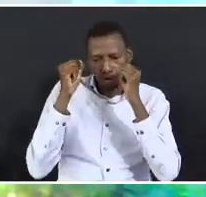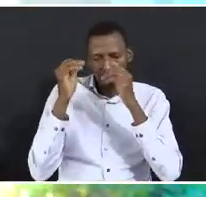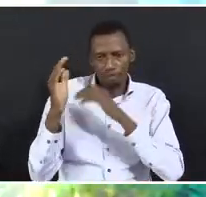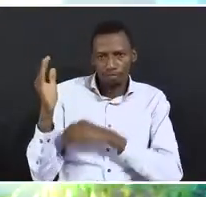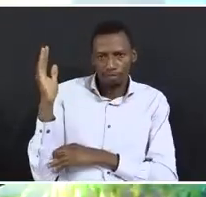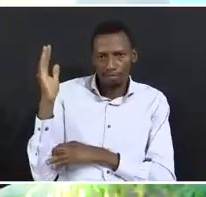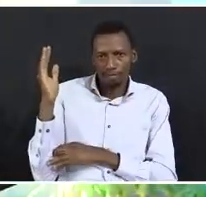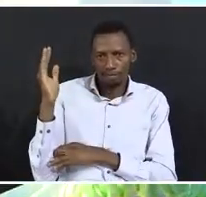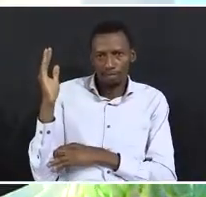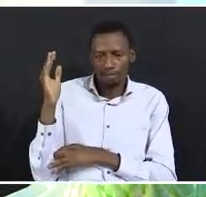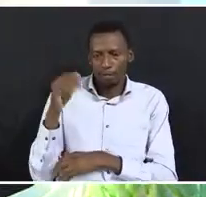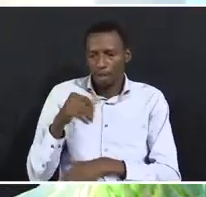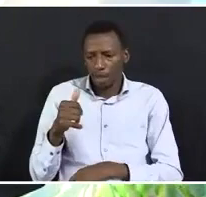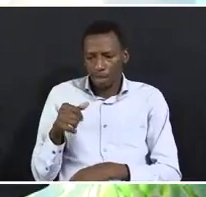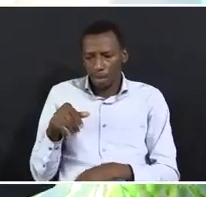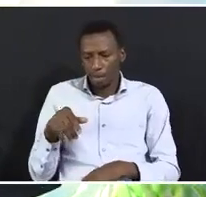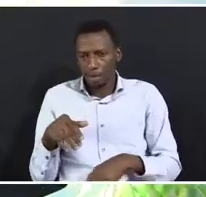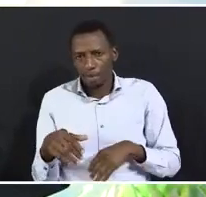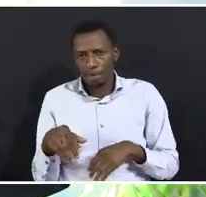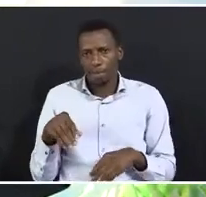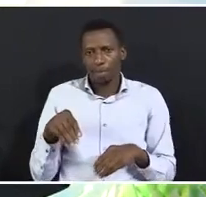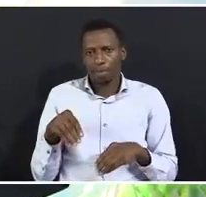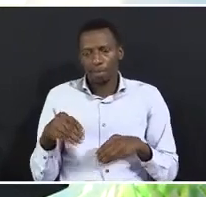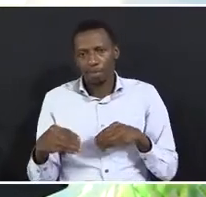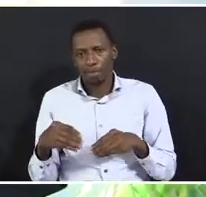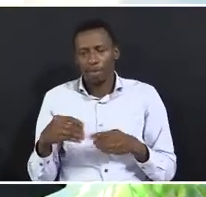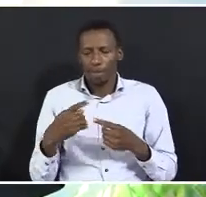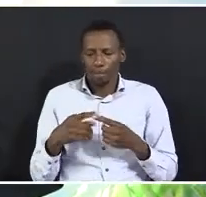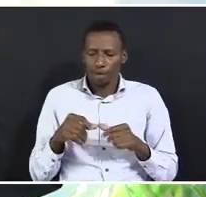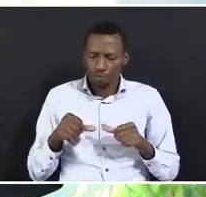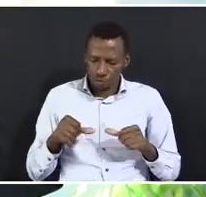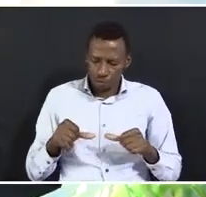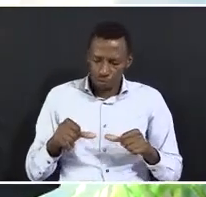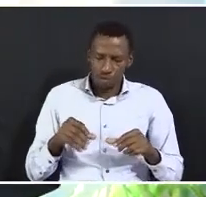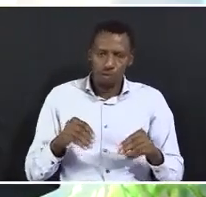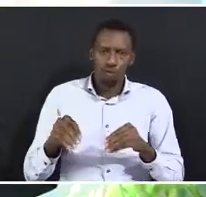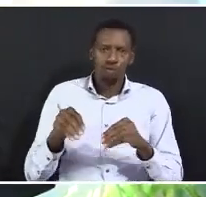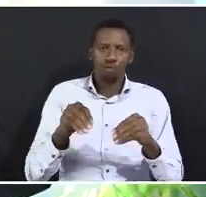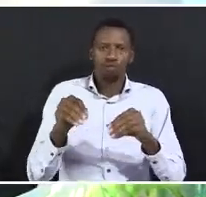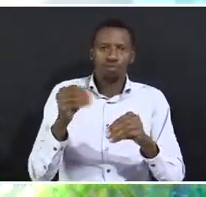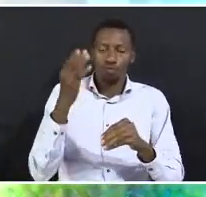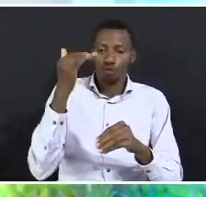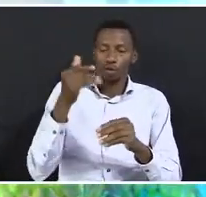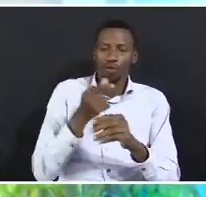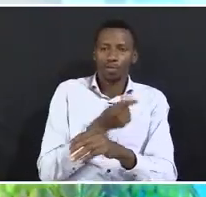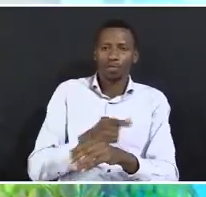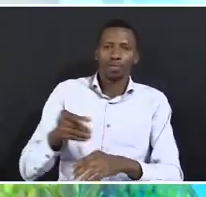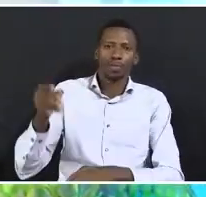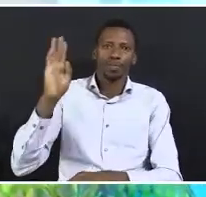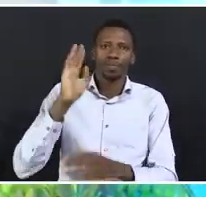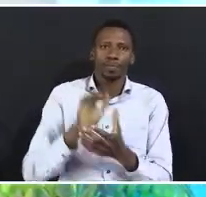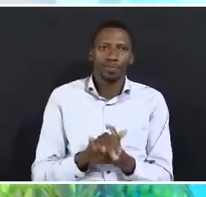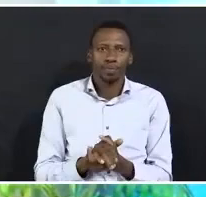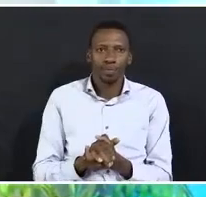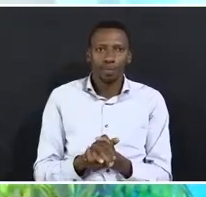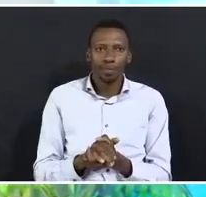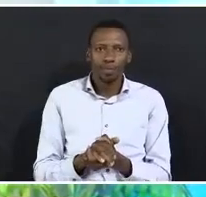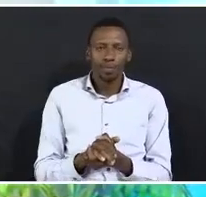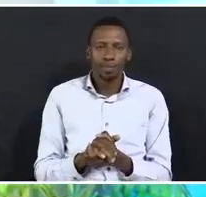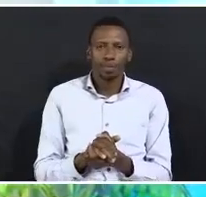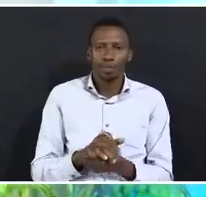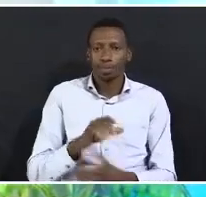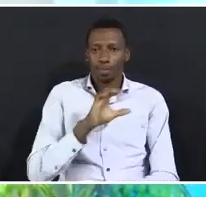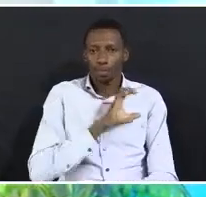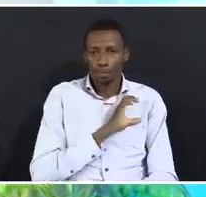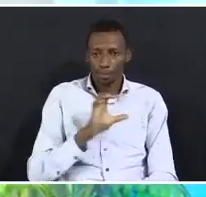we are limping, wounded, but let us keep moving because of grace. You see, a